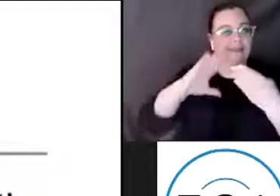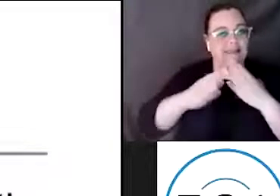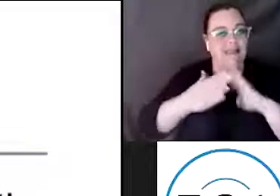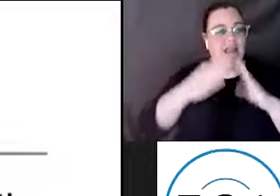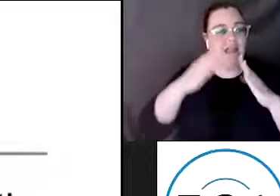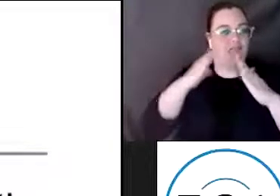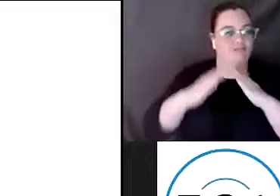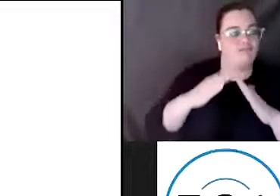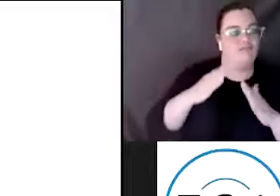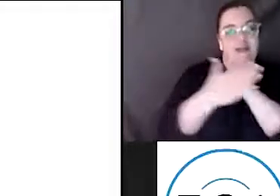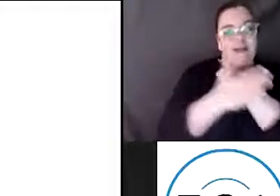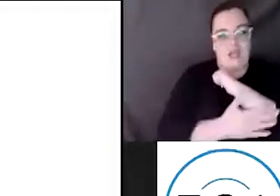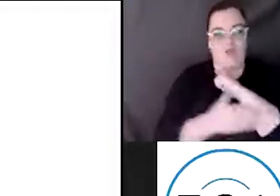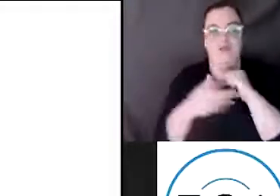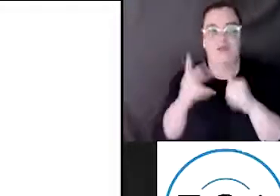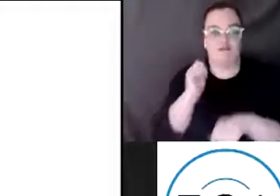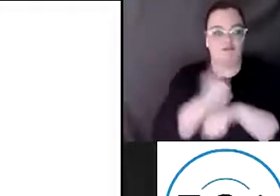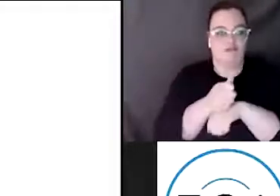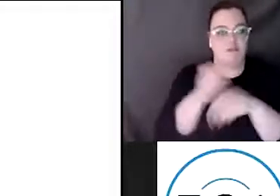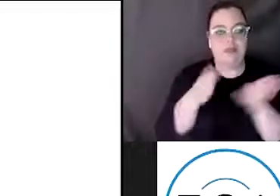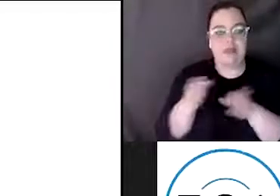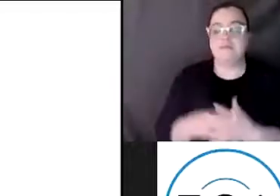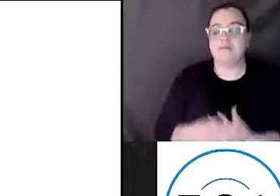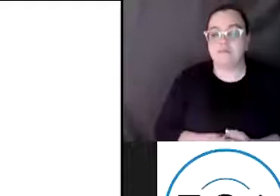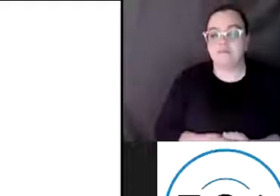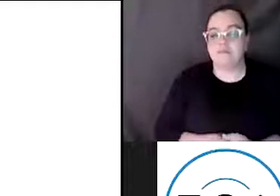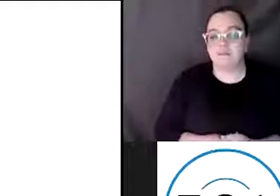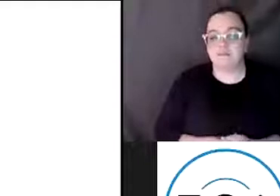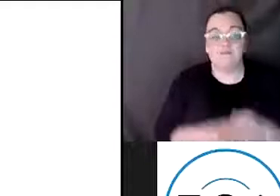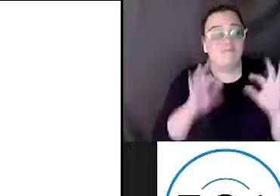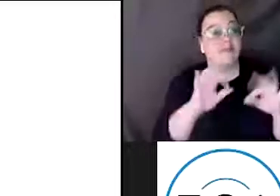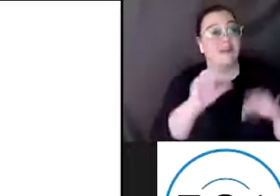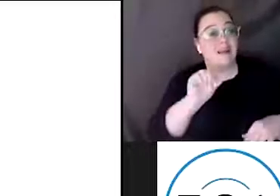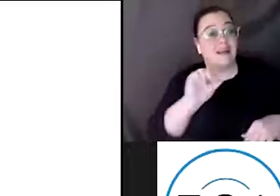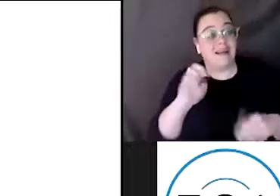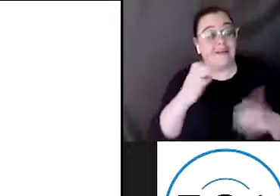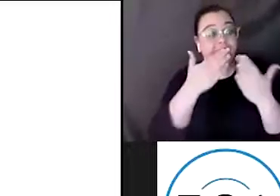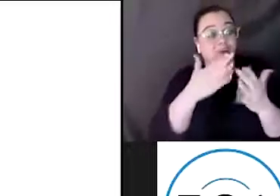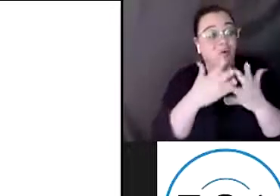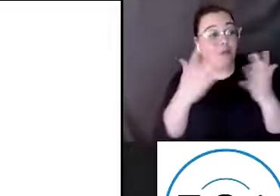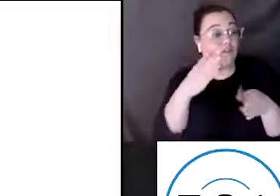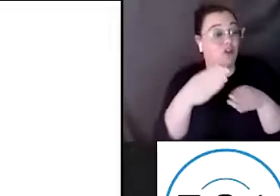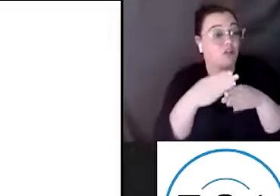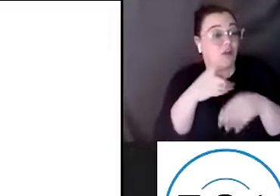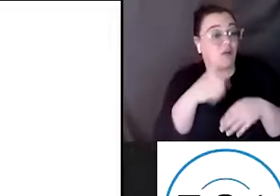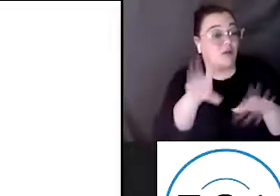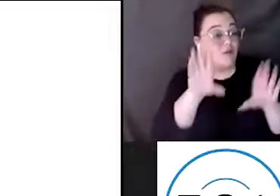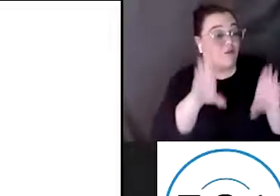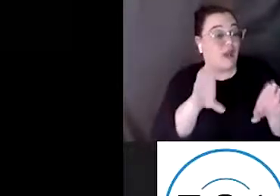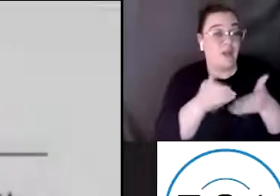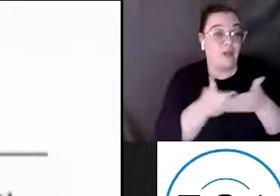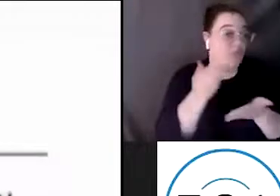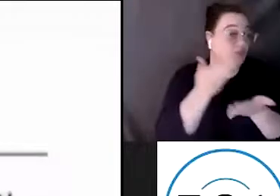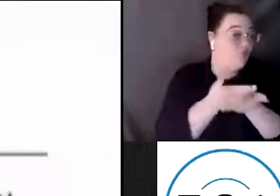state. So there's a process there to learn about too. All right. Well, Anne, thank you so much for sharing these new resources and